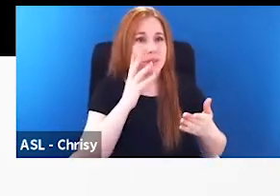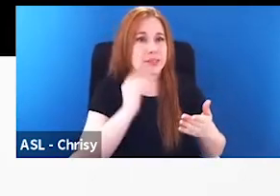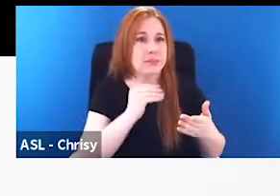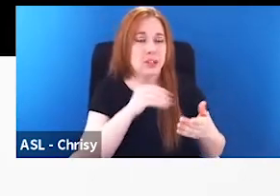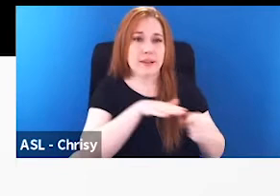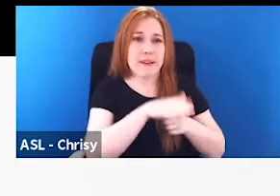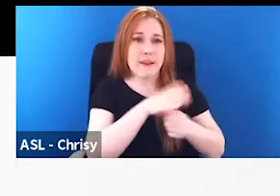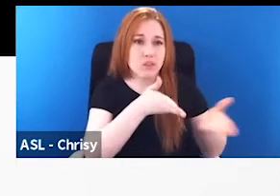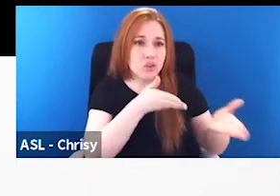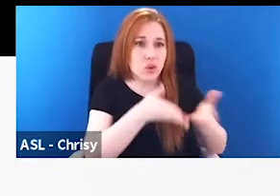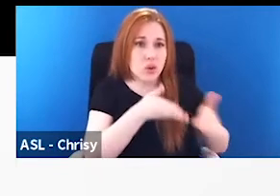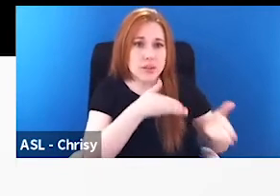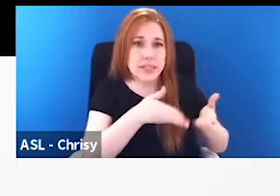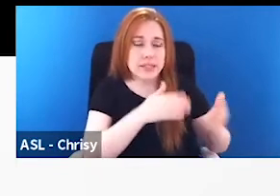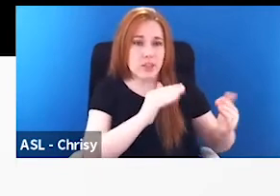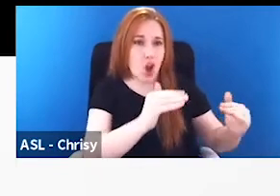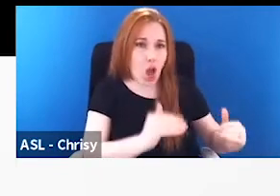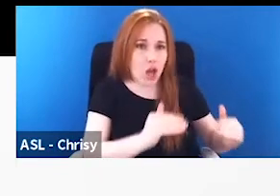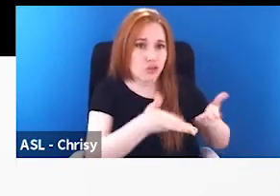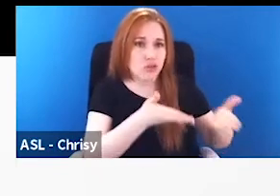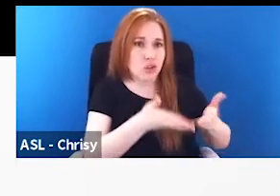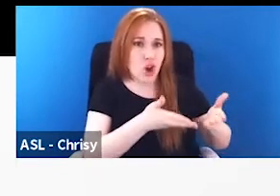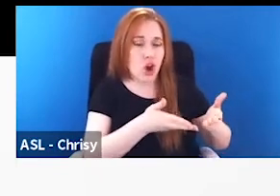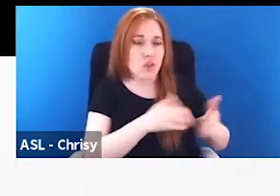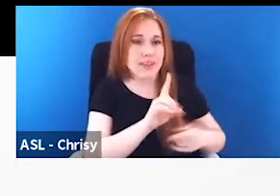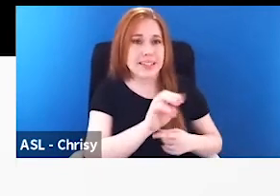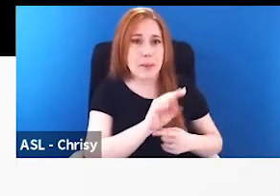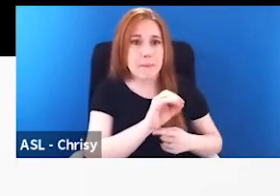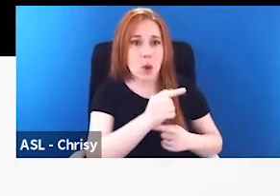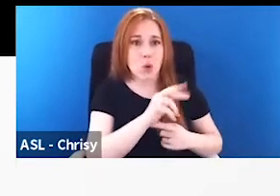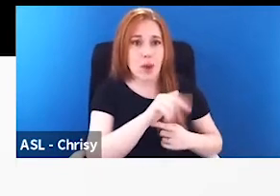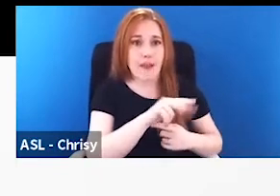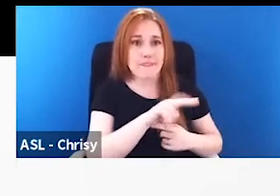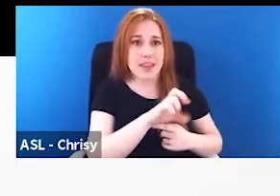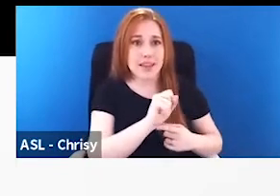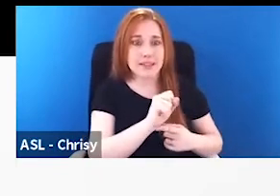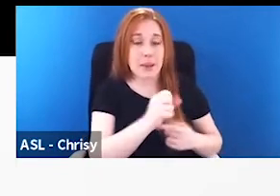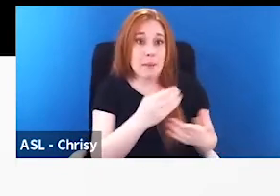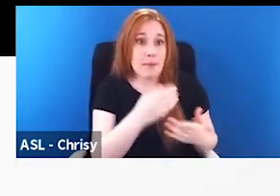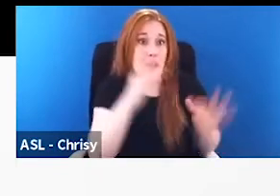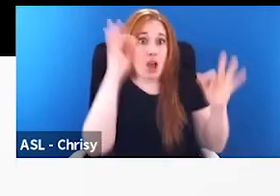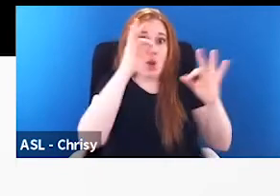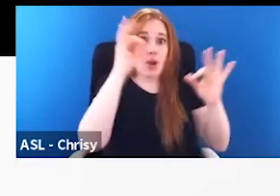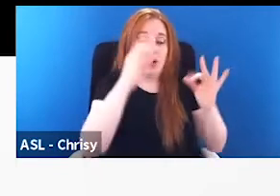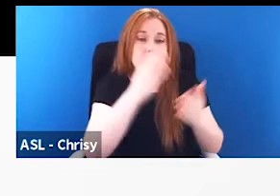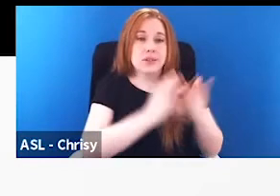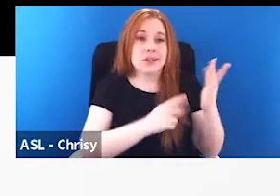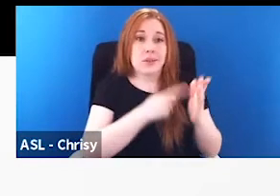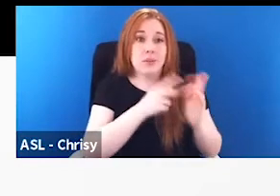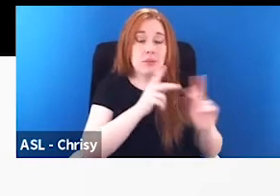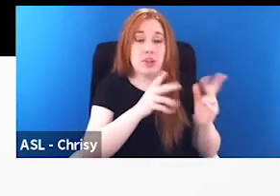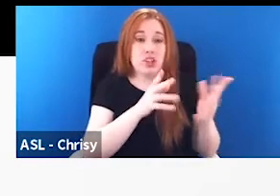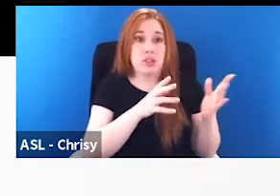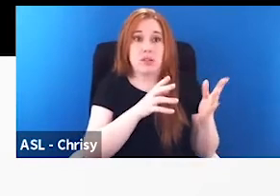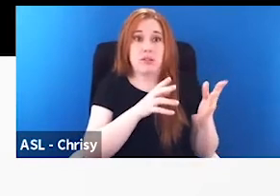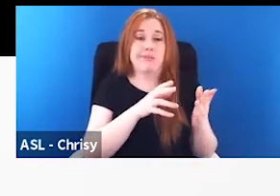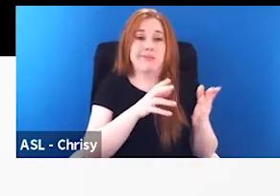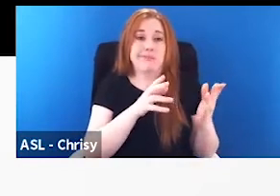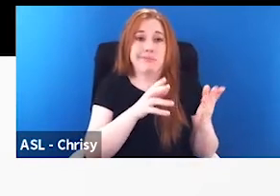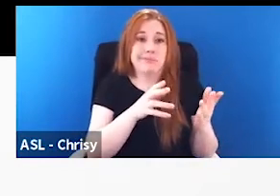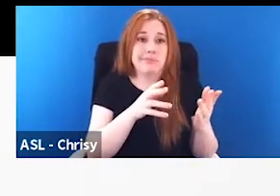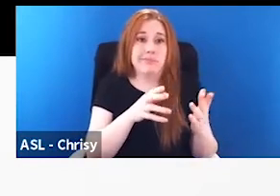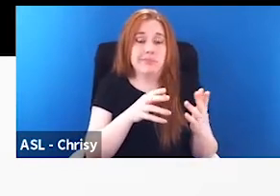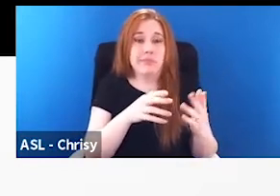made aware. So sometimes people just fall backwards into this industry if they end up in it. Myself, I